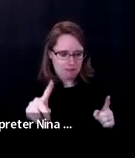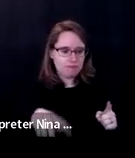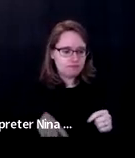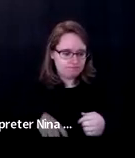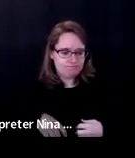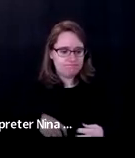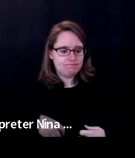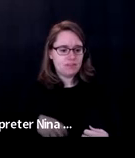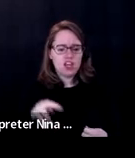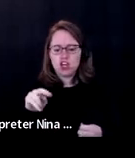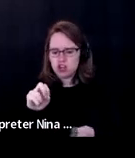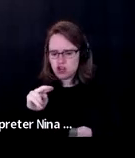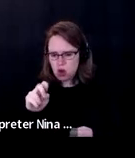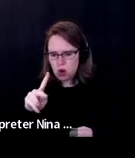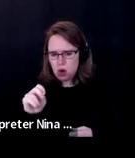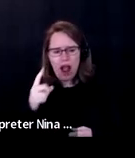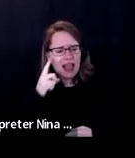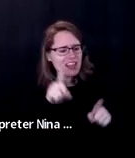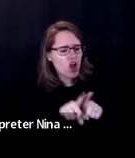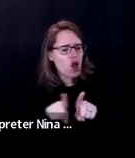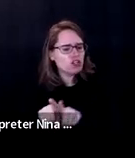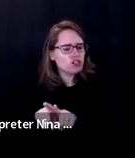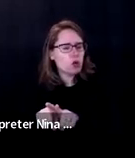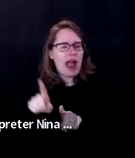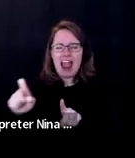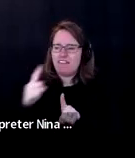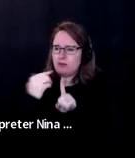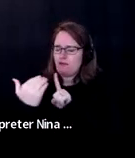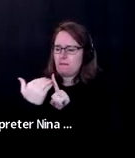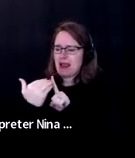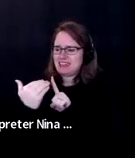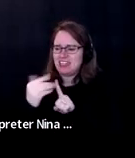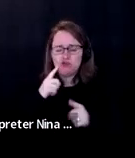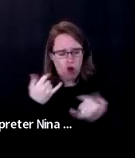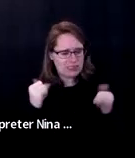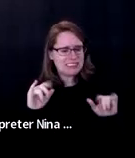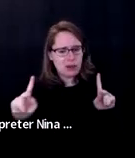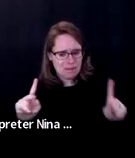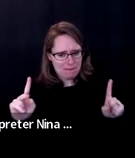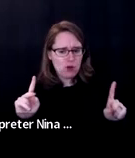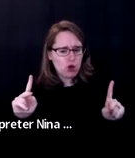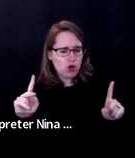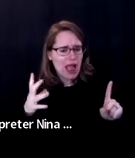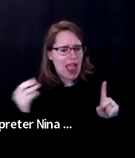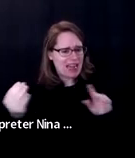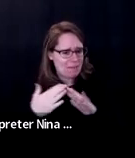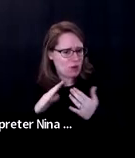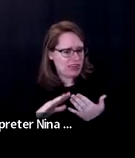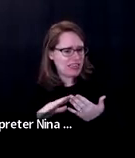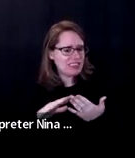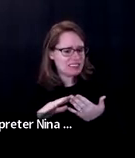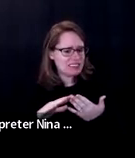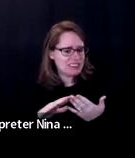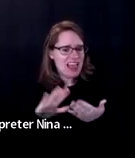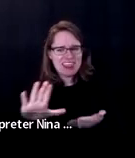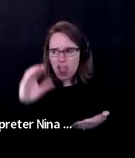I think I have to also be kind of constantly reminded of the fact that there are still people and communities are missing, their voices are missing